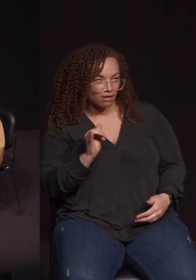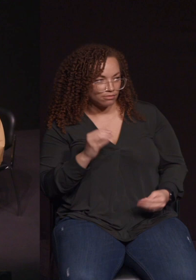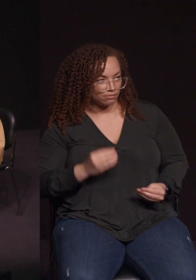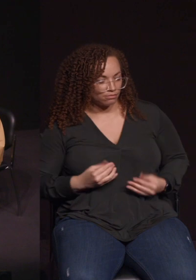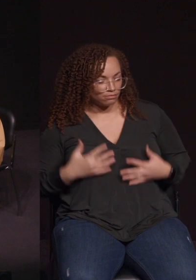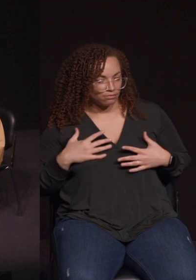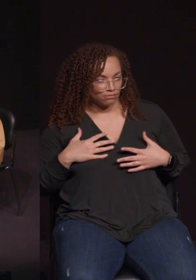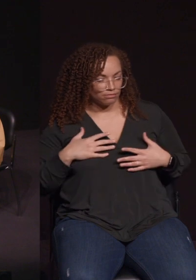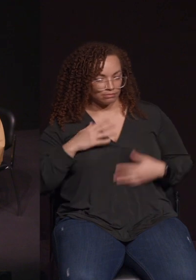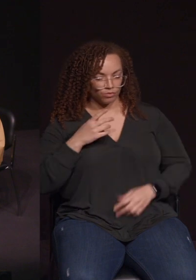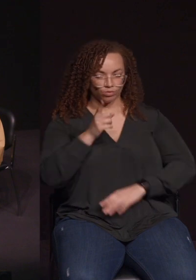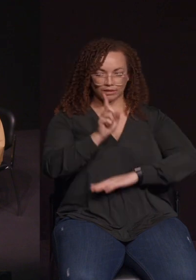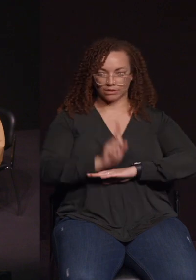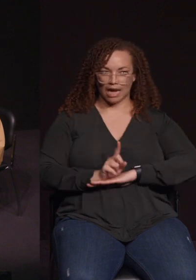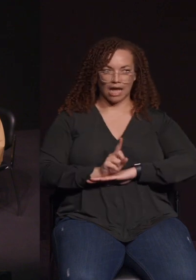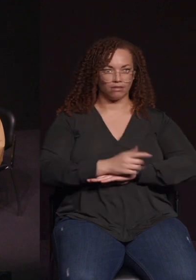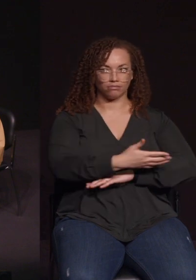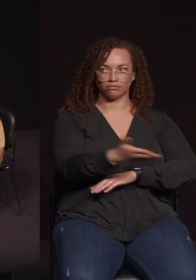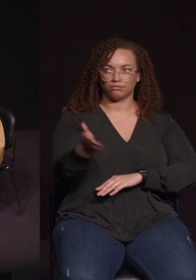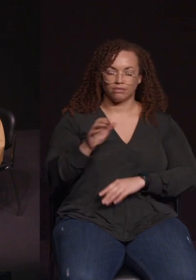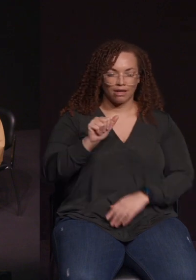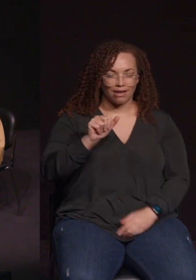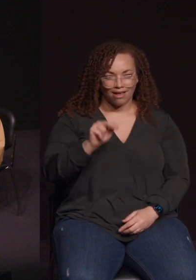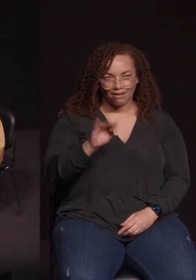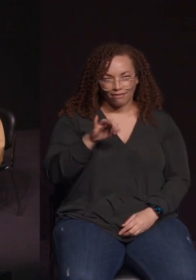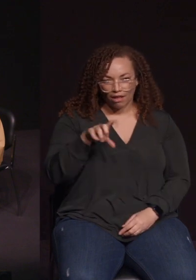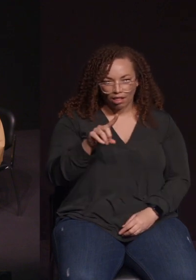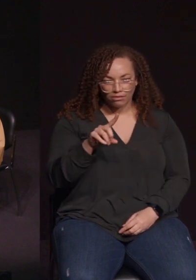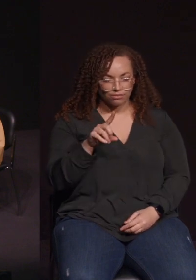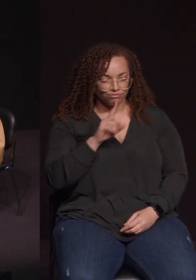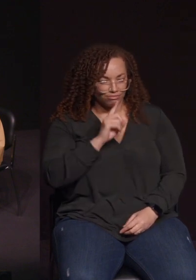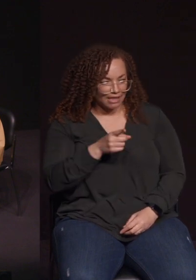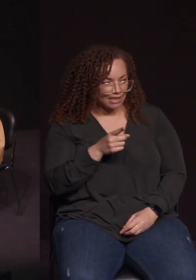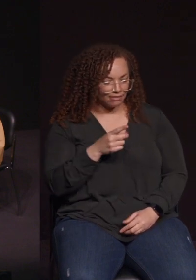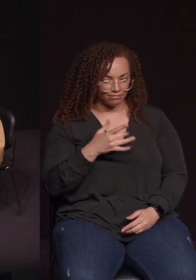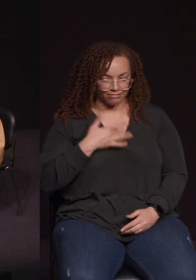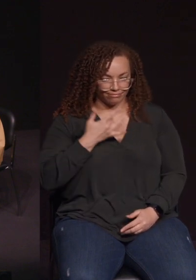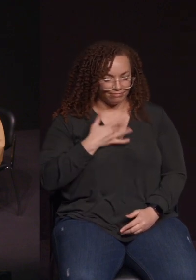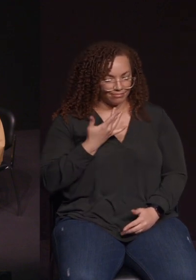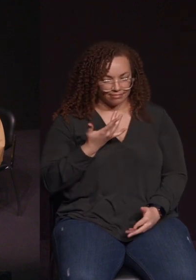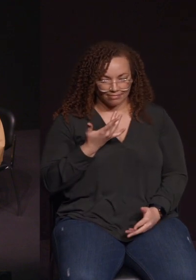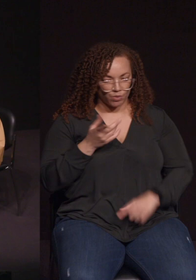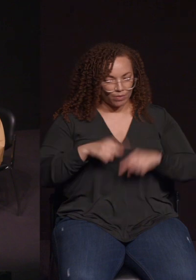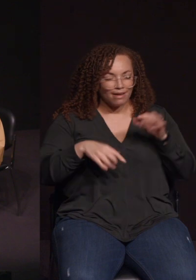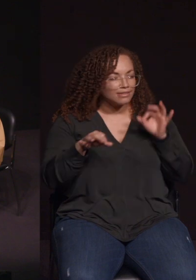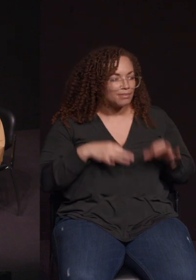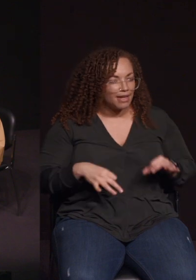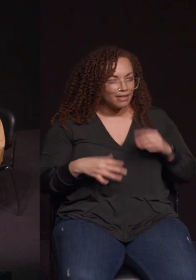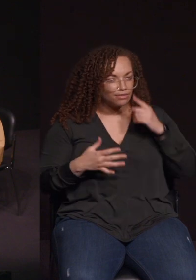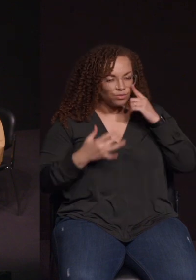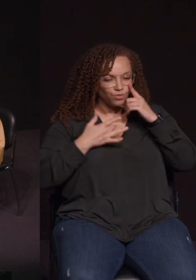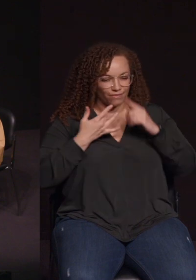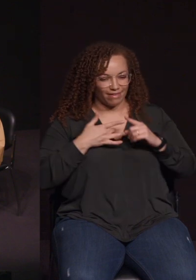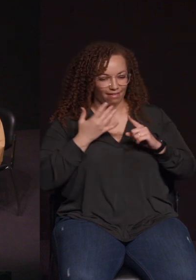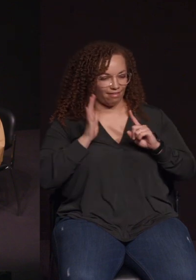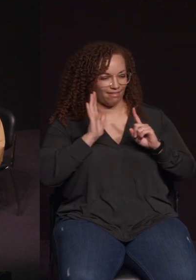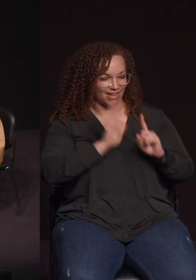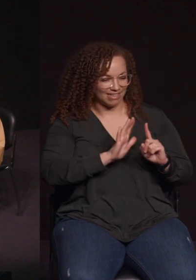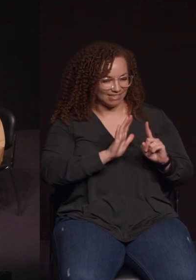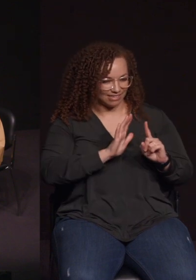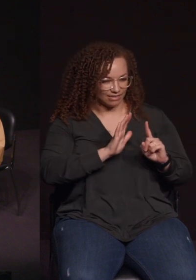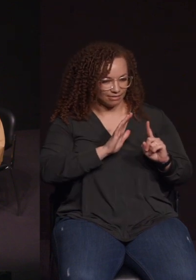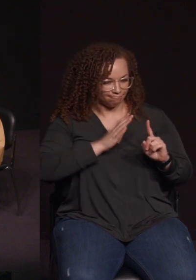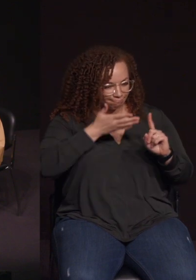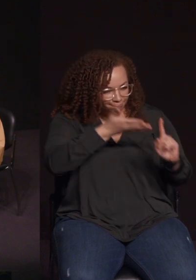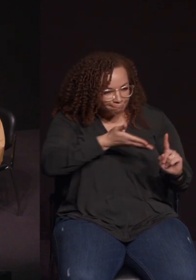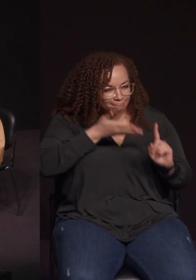Canfield. It's really a feeling that you cannot explain. Like, you feel his presence there.